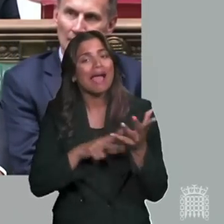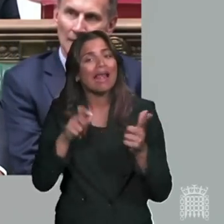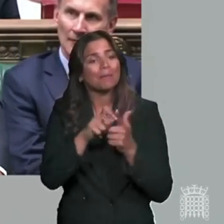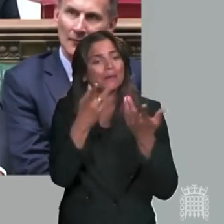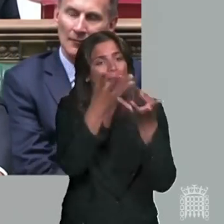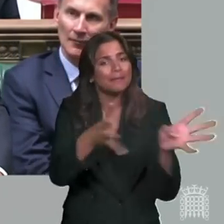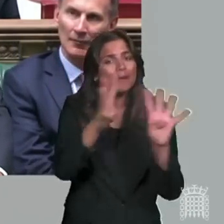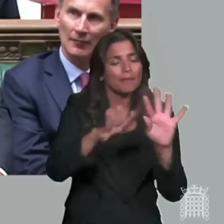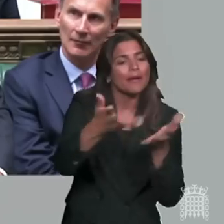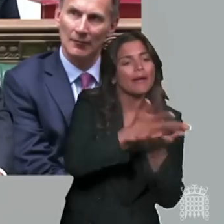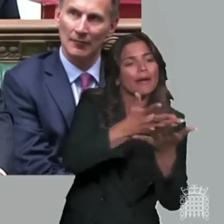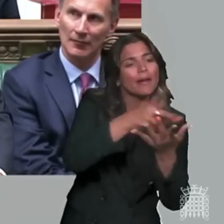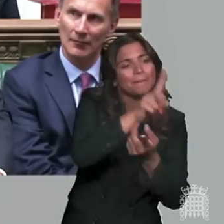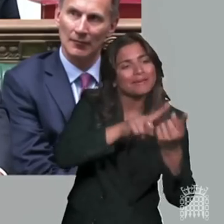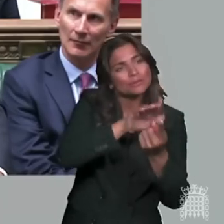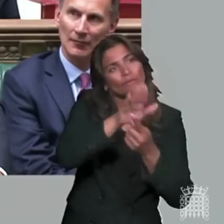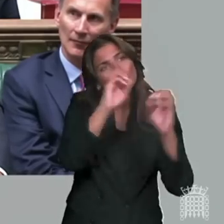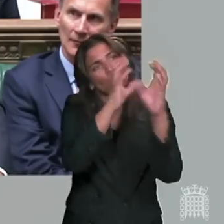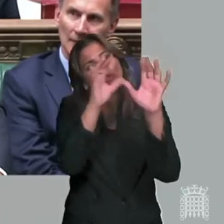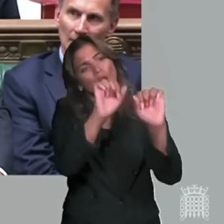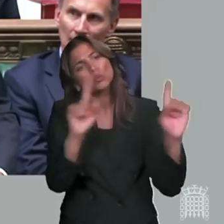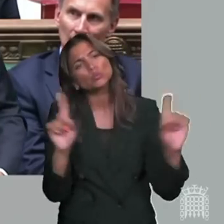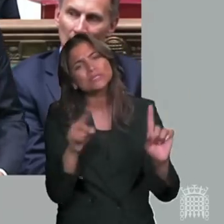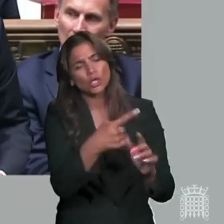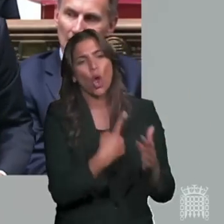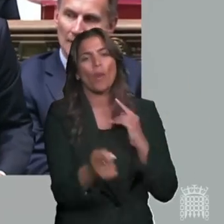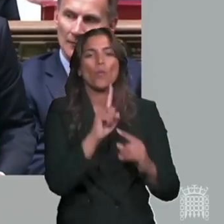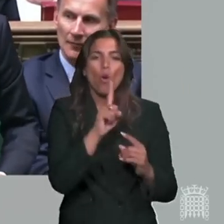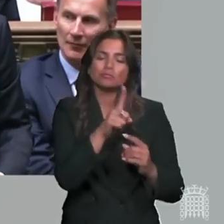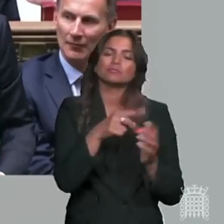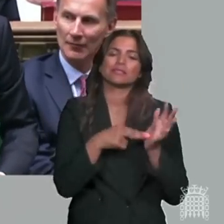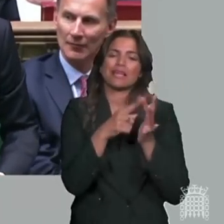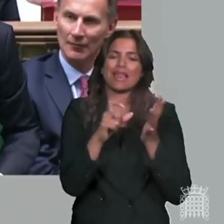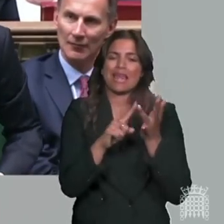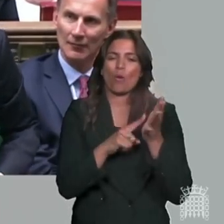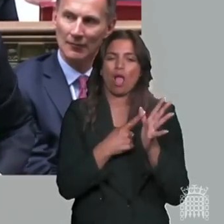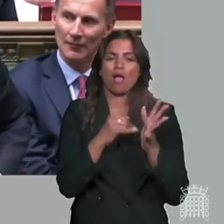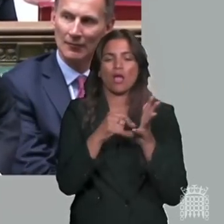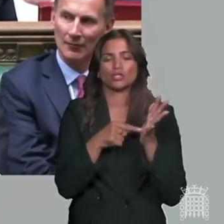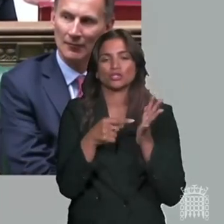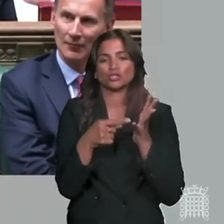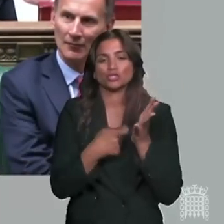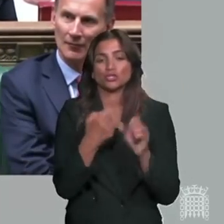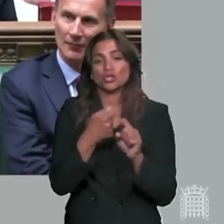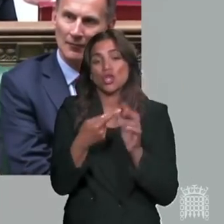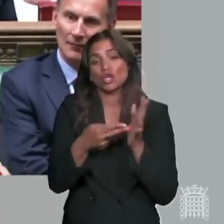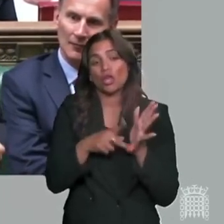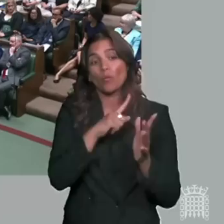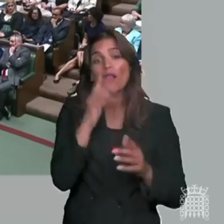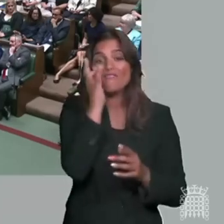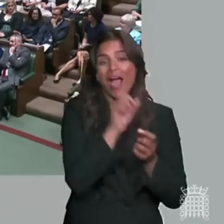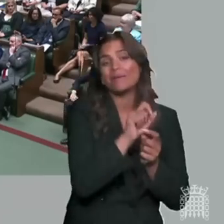the only thing they managed to decide was that they should send Nicola Sturgeon some flowers. So can he tell us, did he sign the